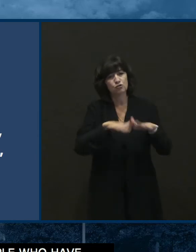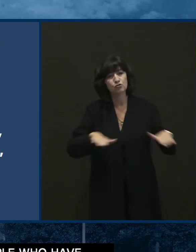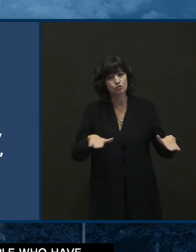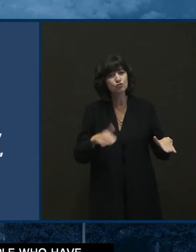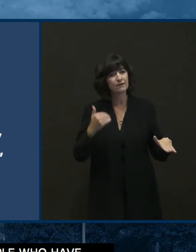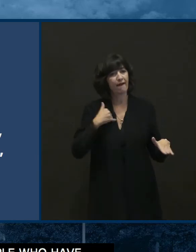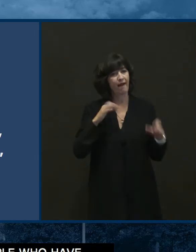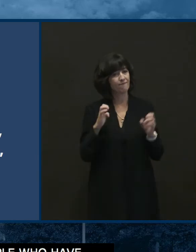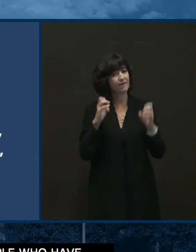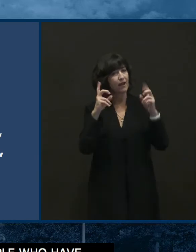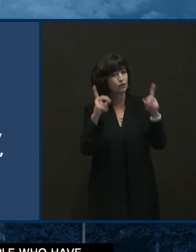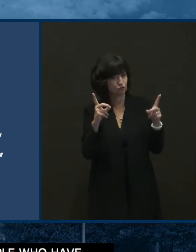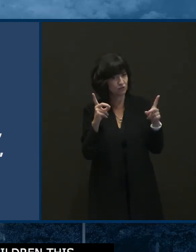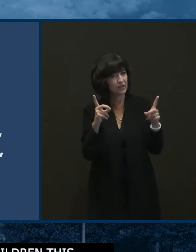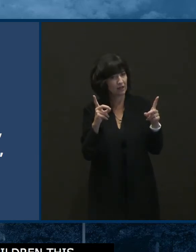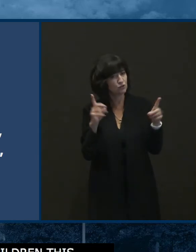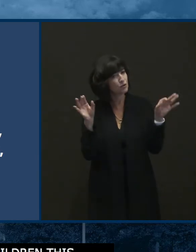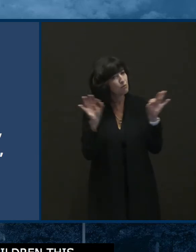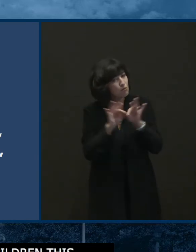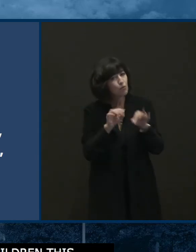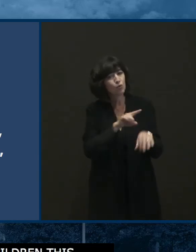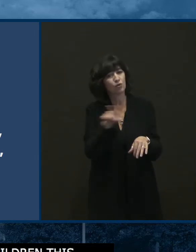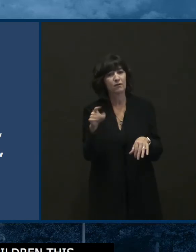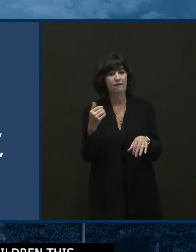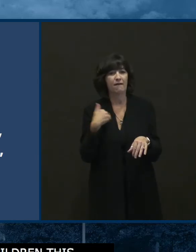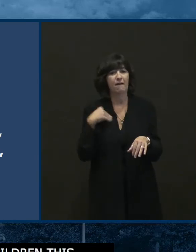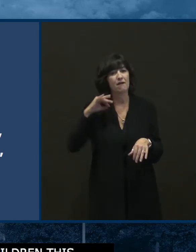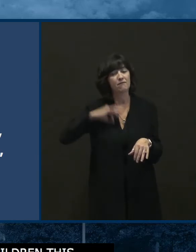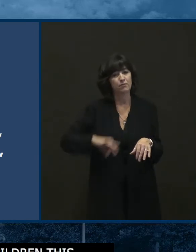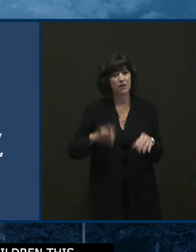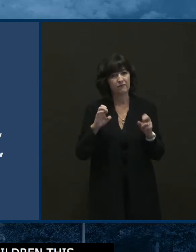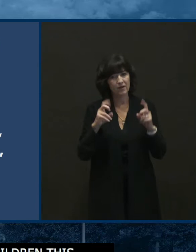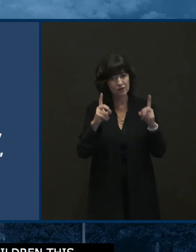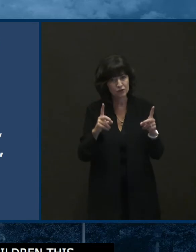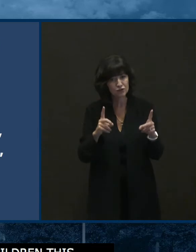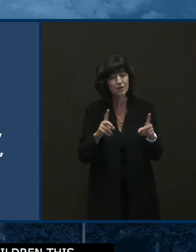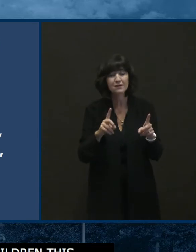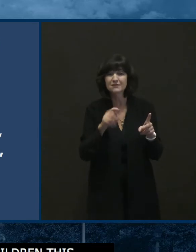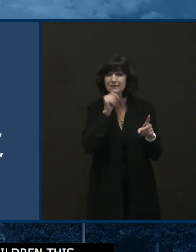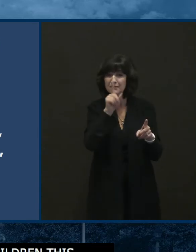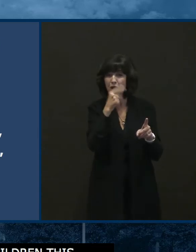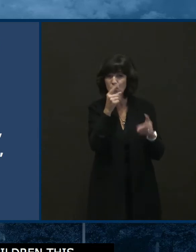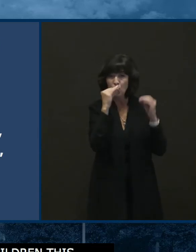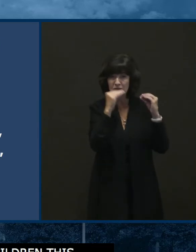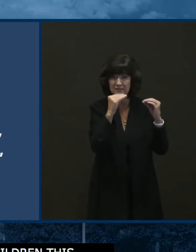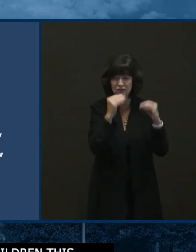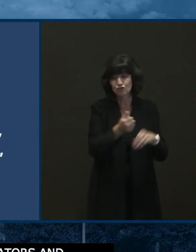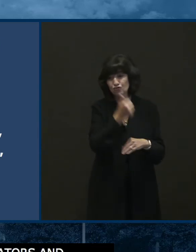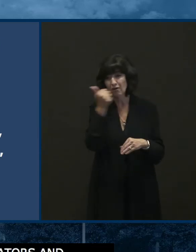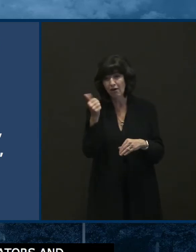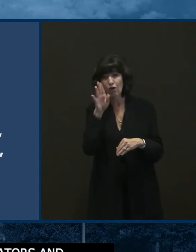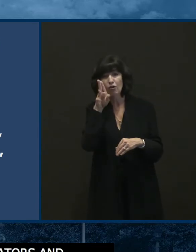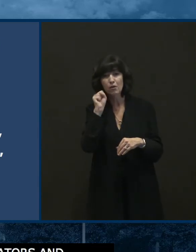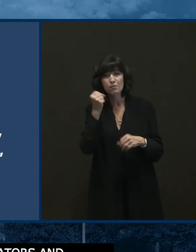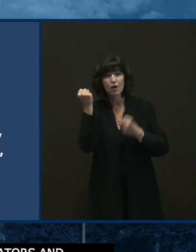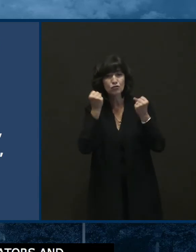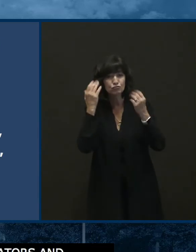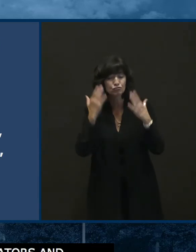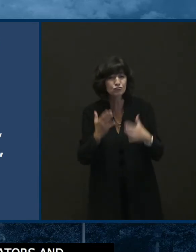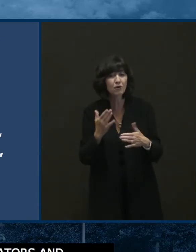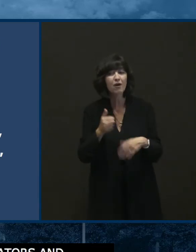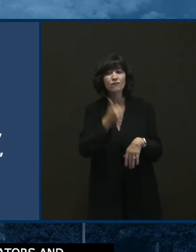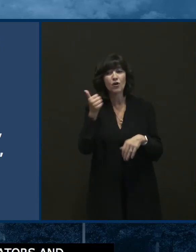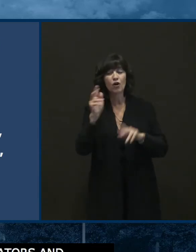our educators, our students, our families, our school nurses, the custodians, the bus drivers, our nutrition workers, all of our